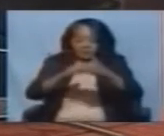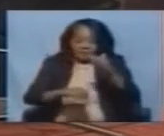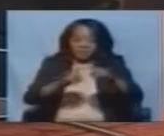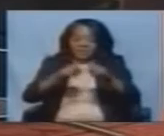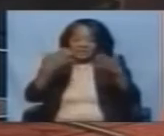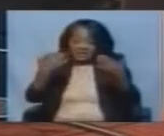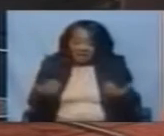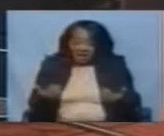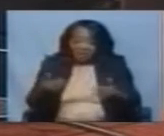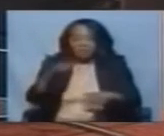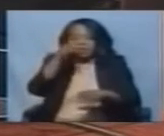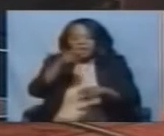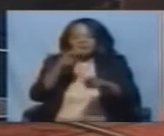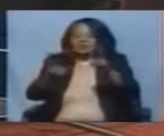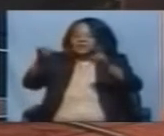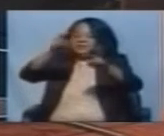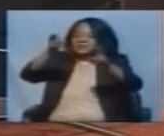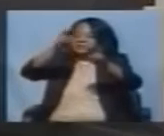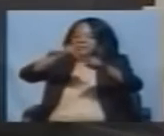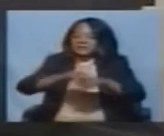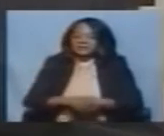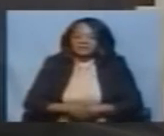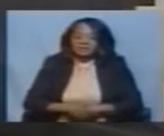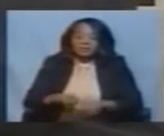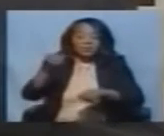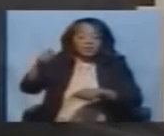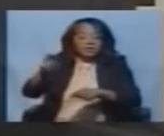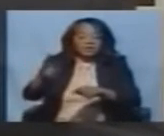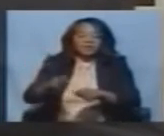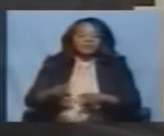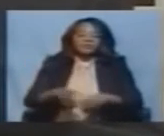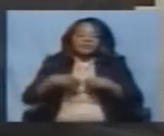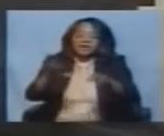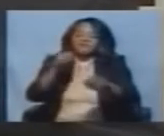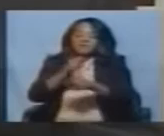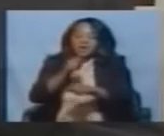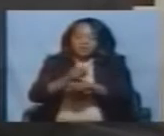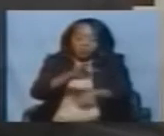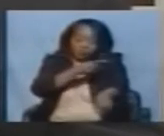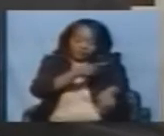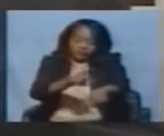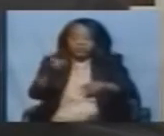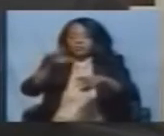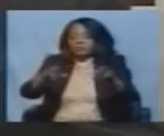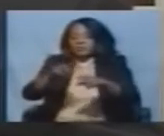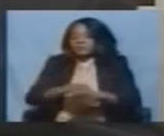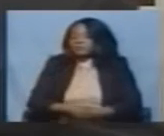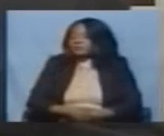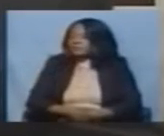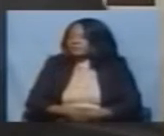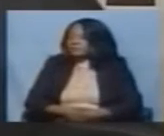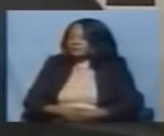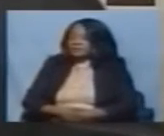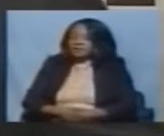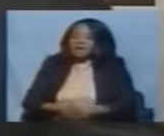Okay. Isn't that a contradiction? No. You need to understand. I'll answer that question, but let me finish the thought first. I want you